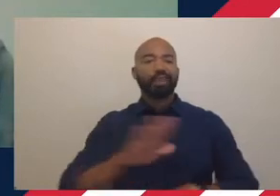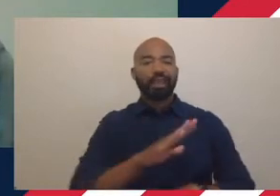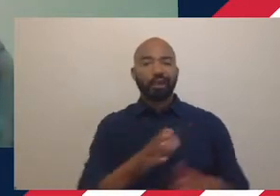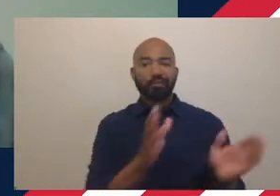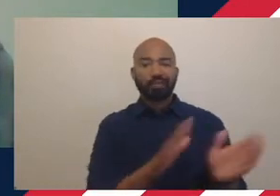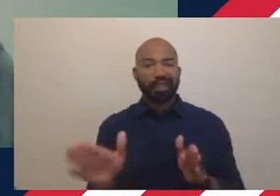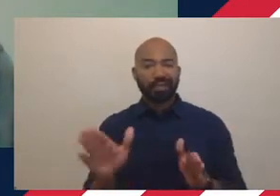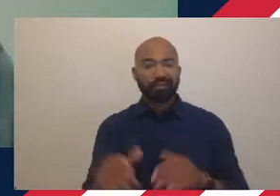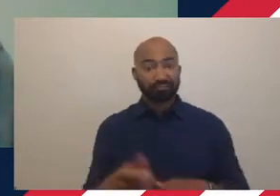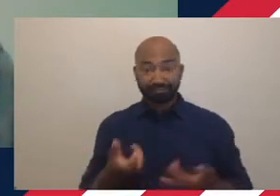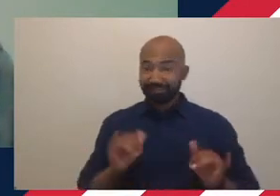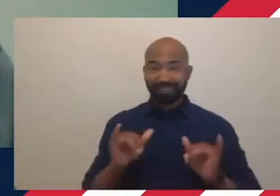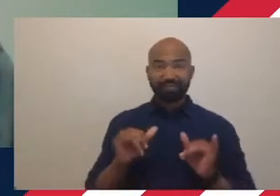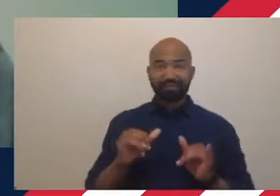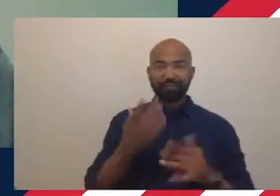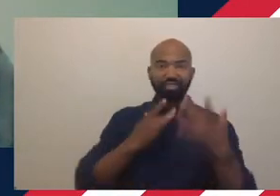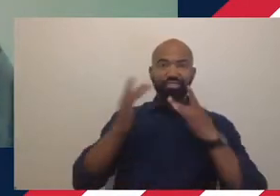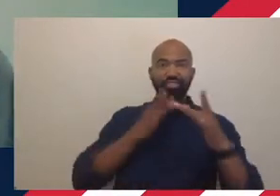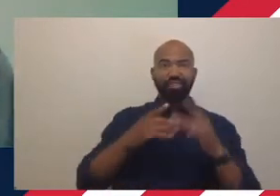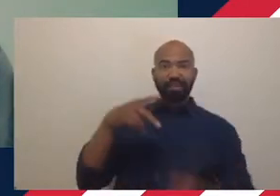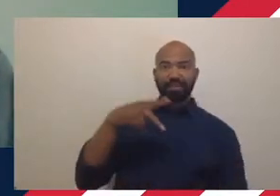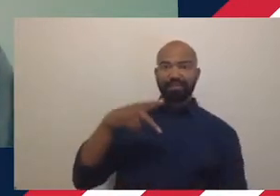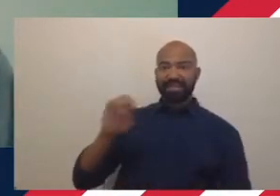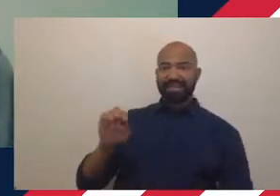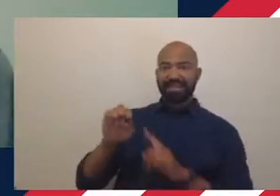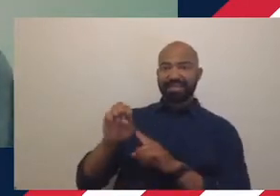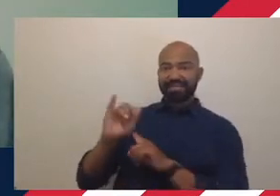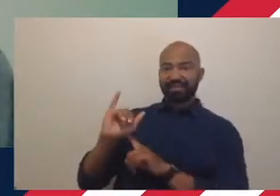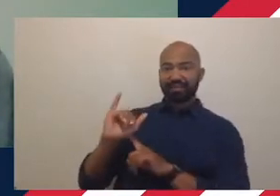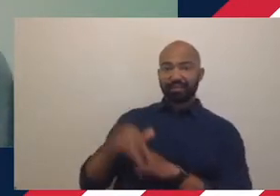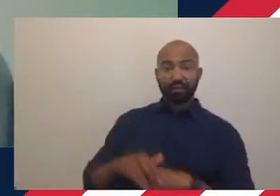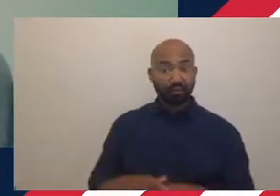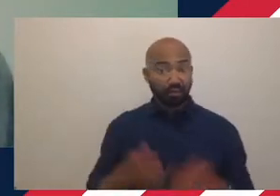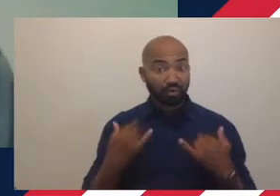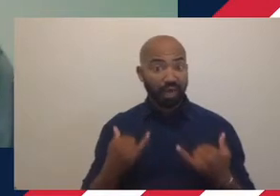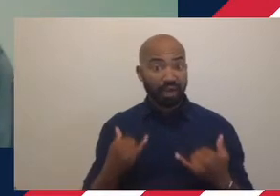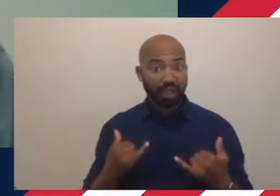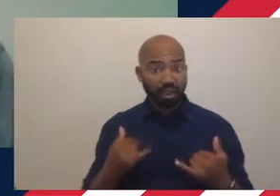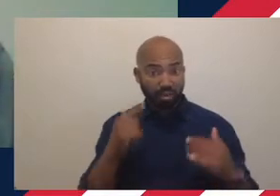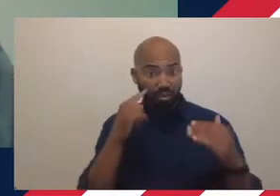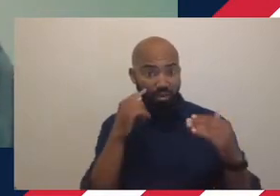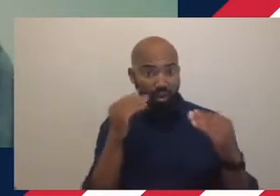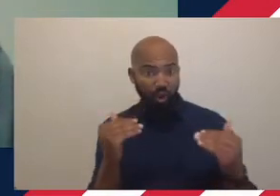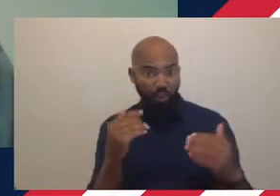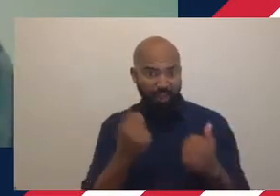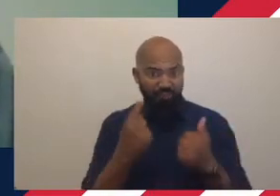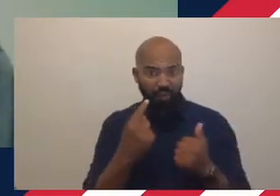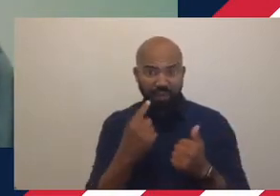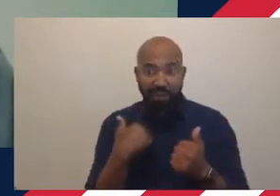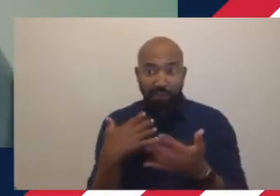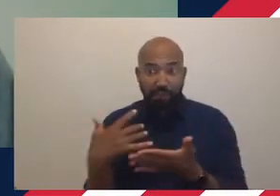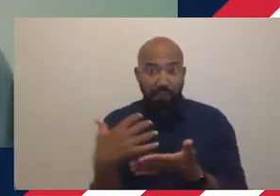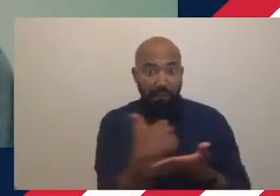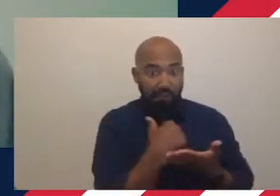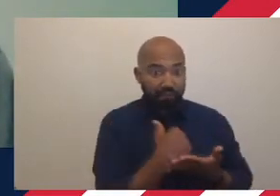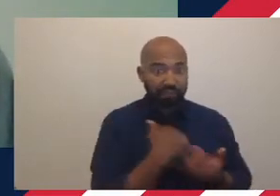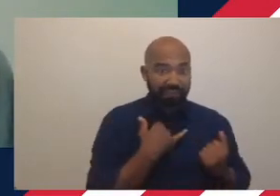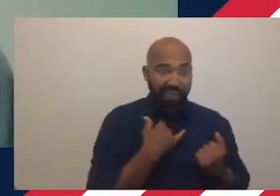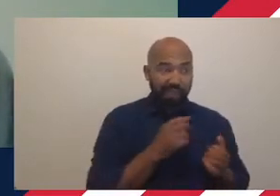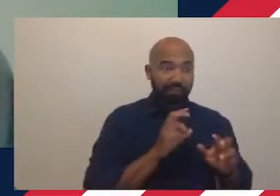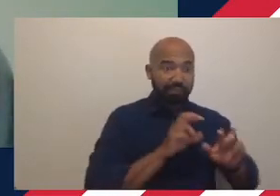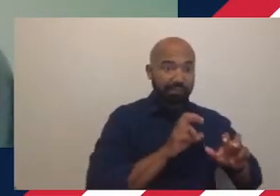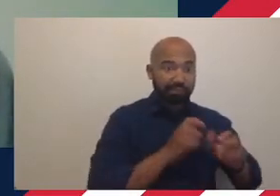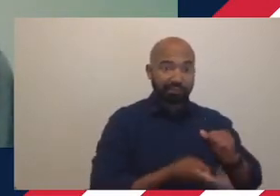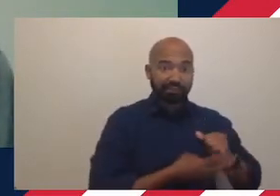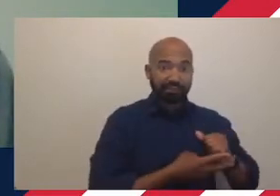PPE to go around. I'm hoping everybody during this downtime is restocking heavily. A lot of our coworkers, including myself,